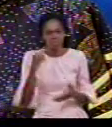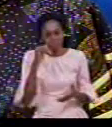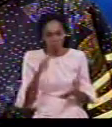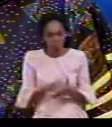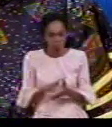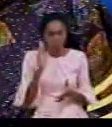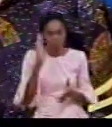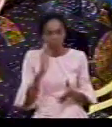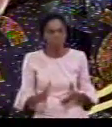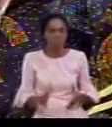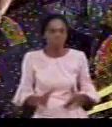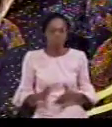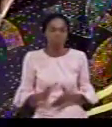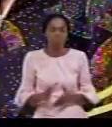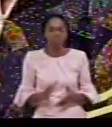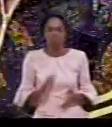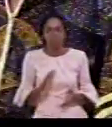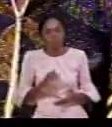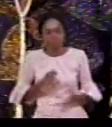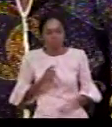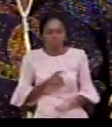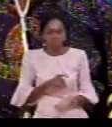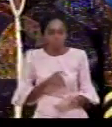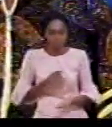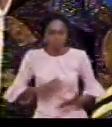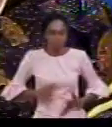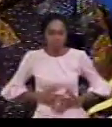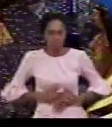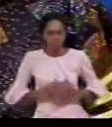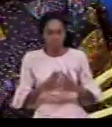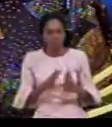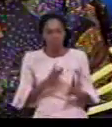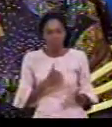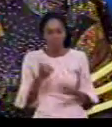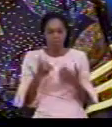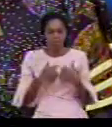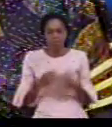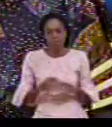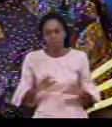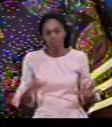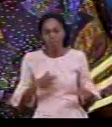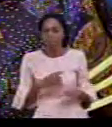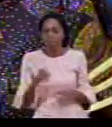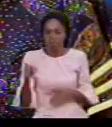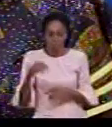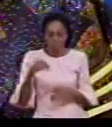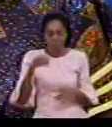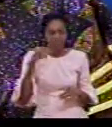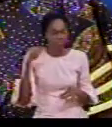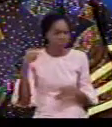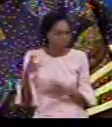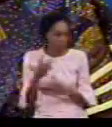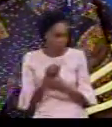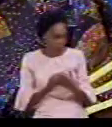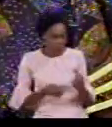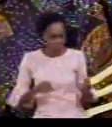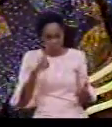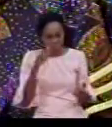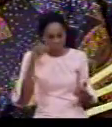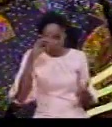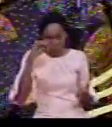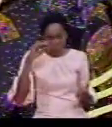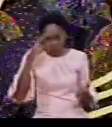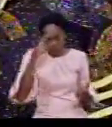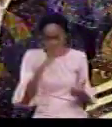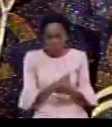have a son. And then we believe God, look at my wife, then we believe that God has really visited us. And that was the conversation. We came back home, and God began